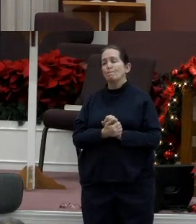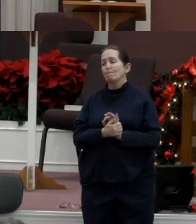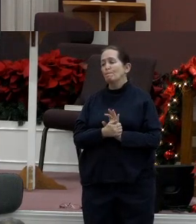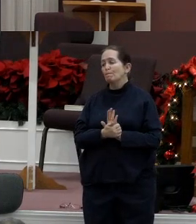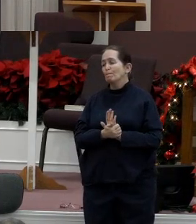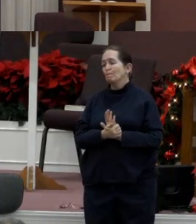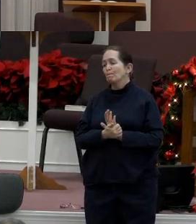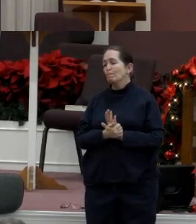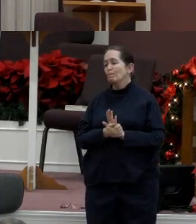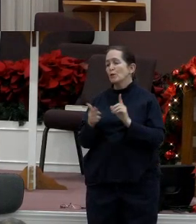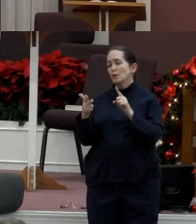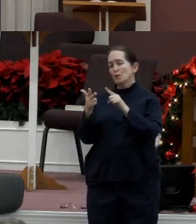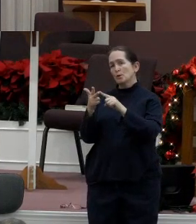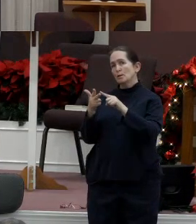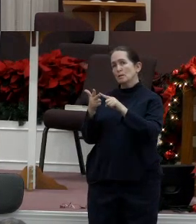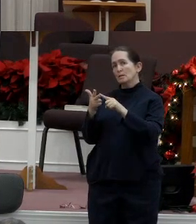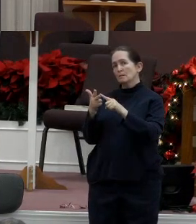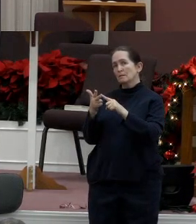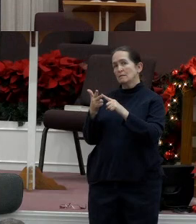The third